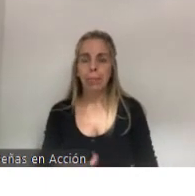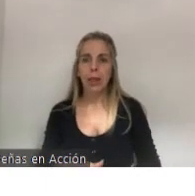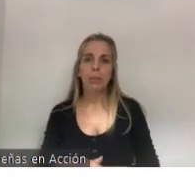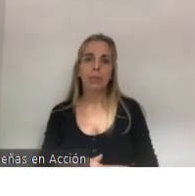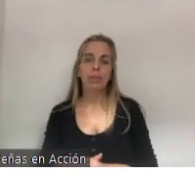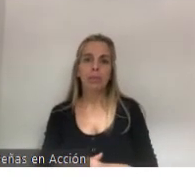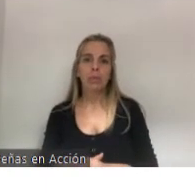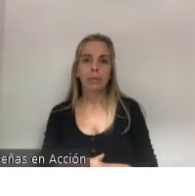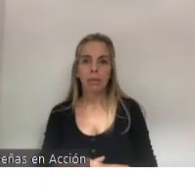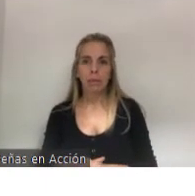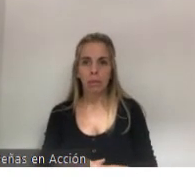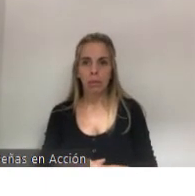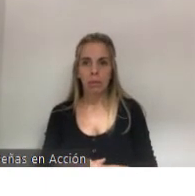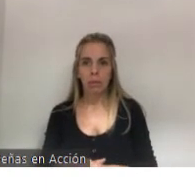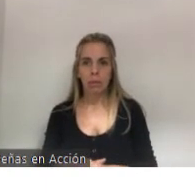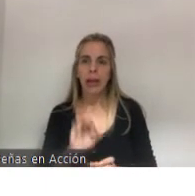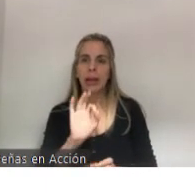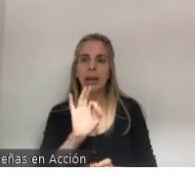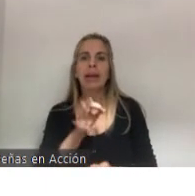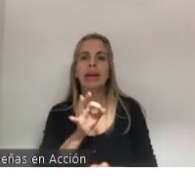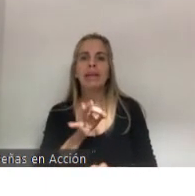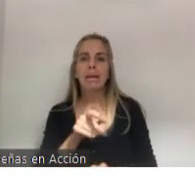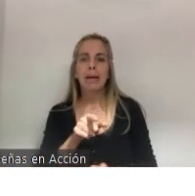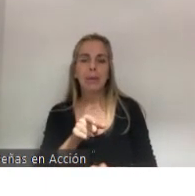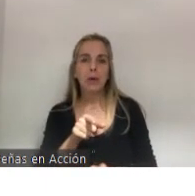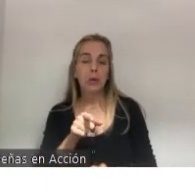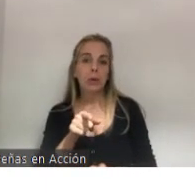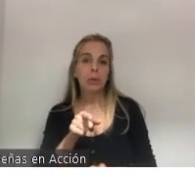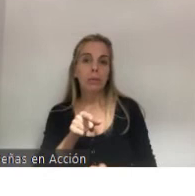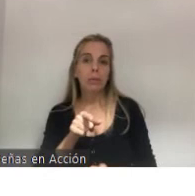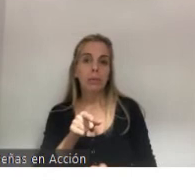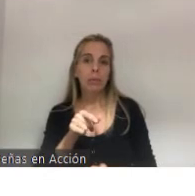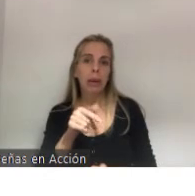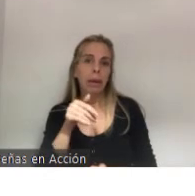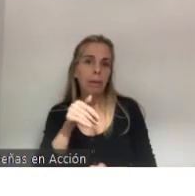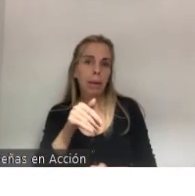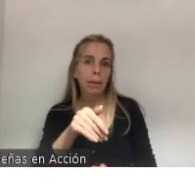I mean, it is clear that